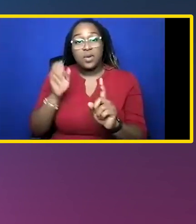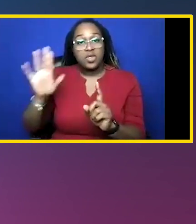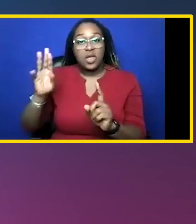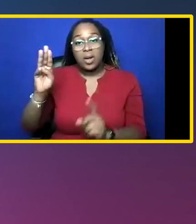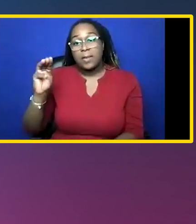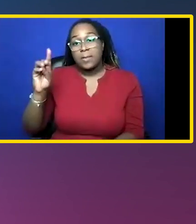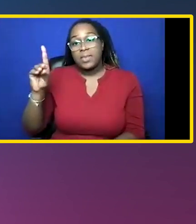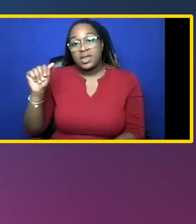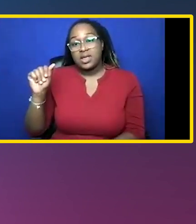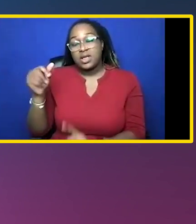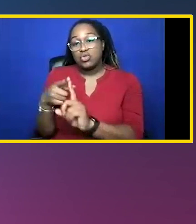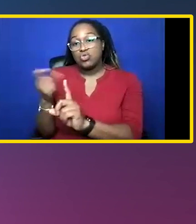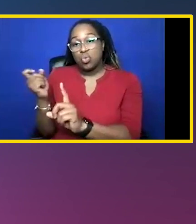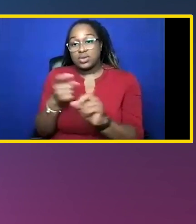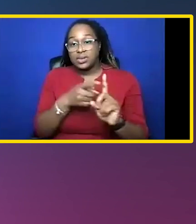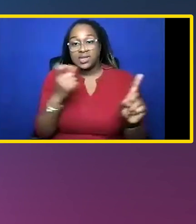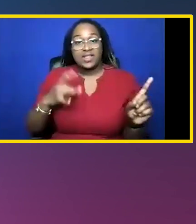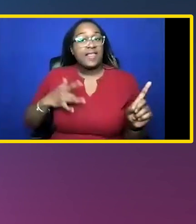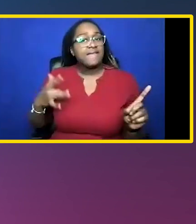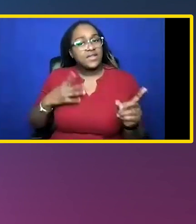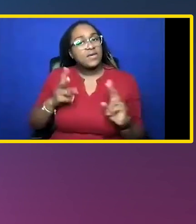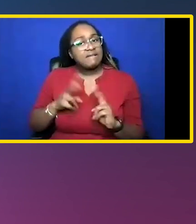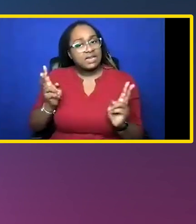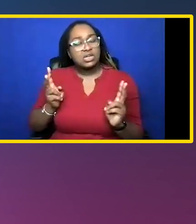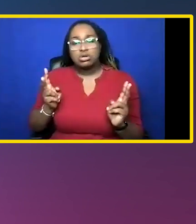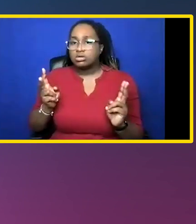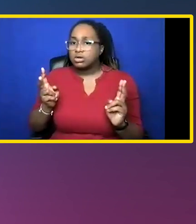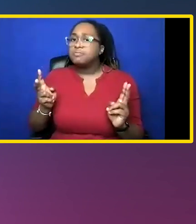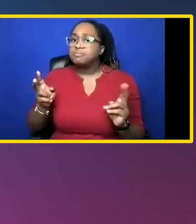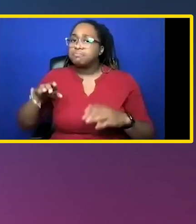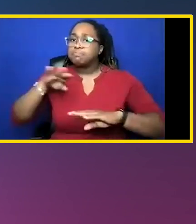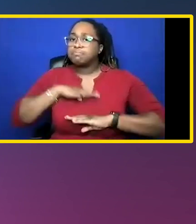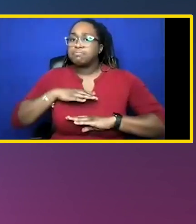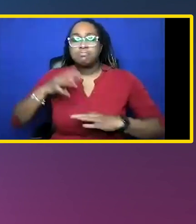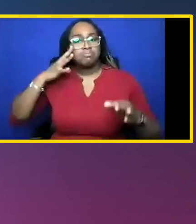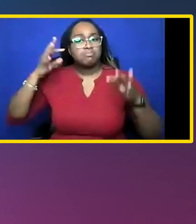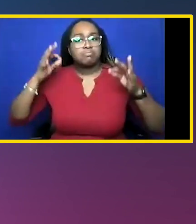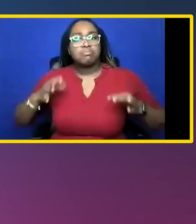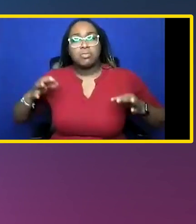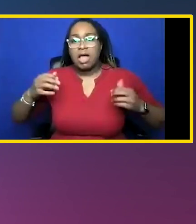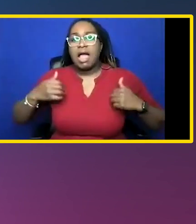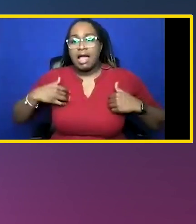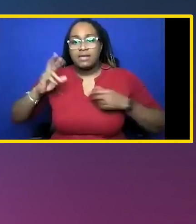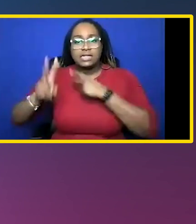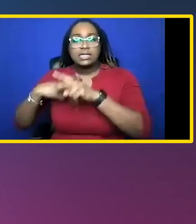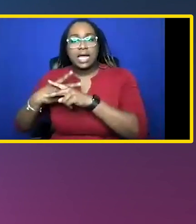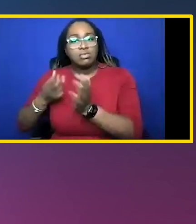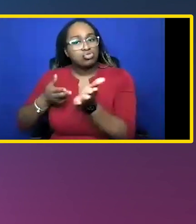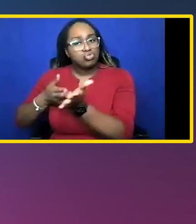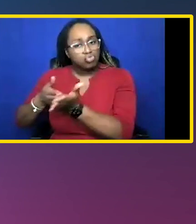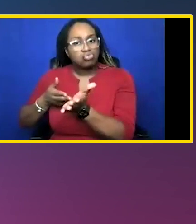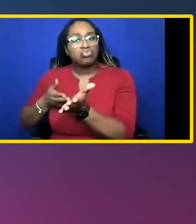media source. And they feel very justified that they have the version of